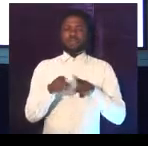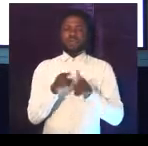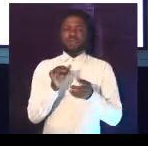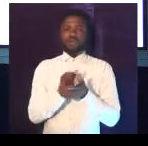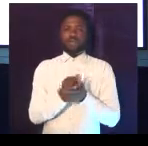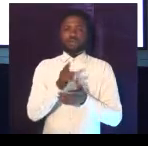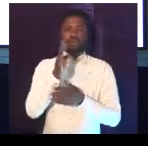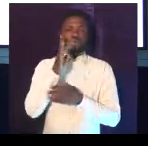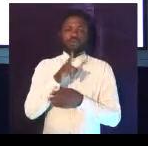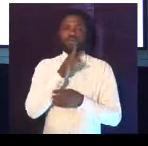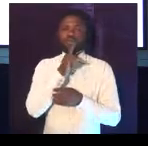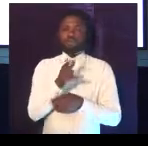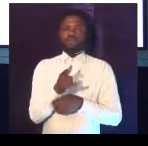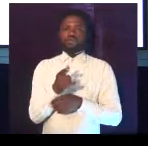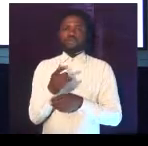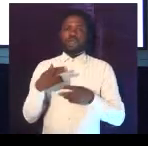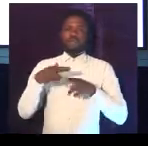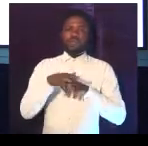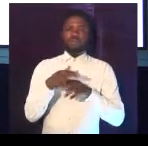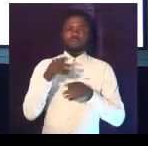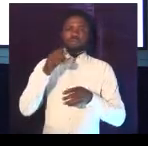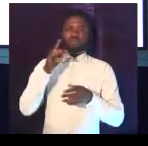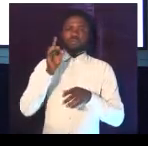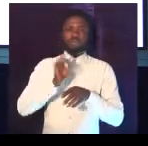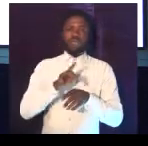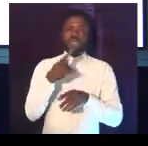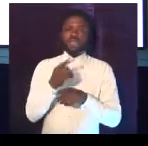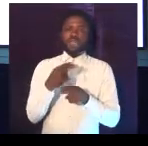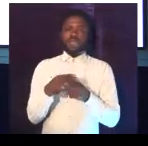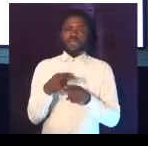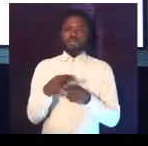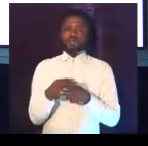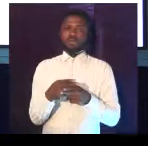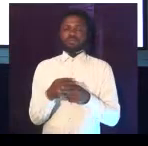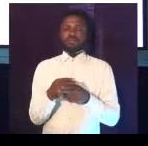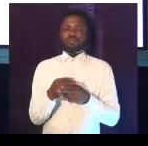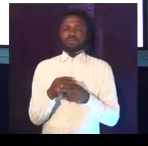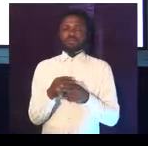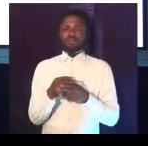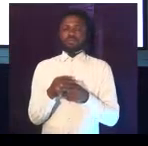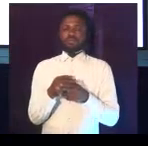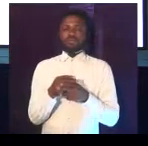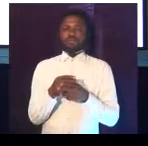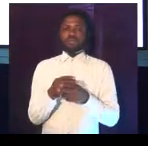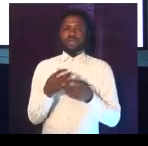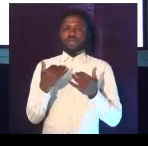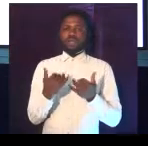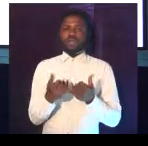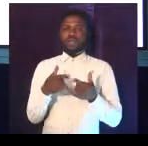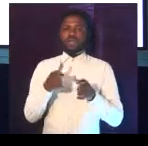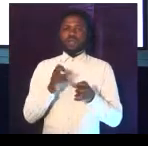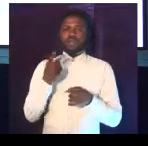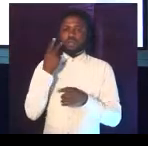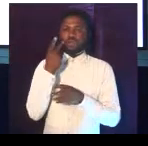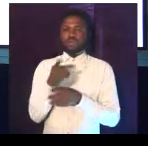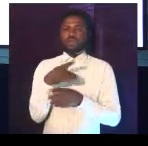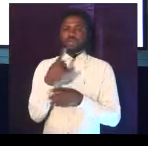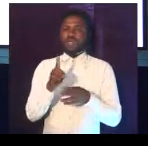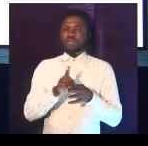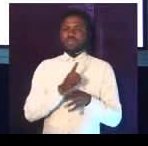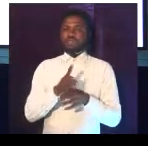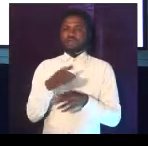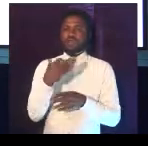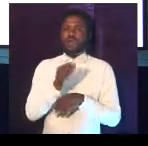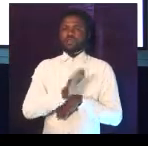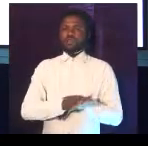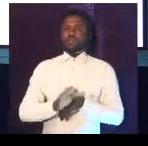name so that you won't tarnish the name anywhere, anytime. Now let's look